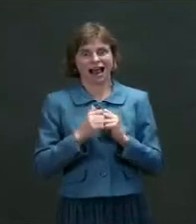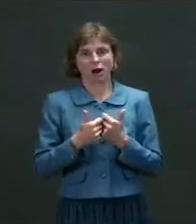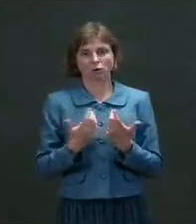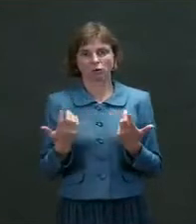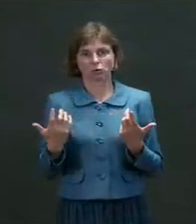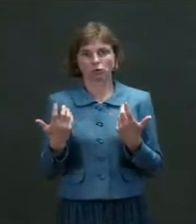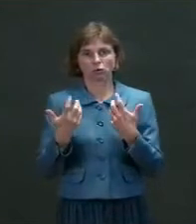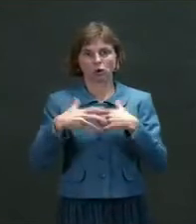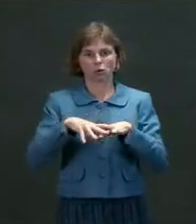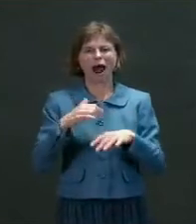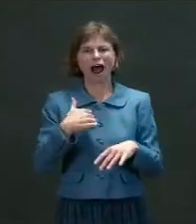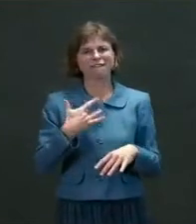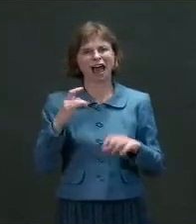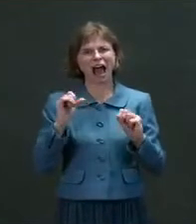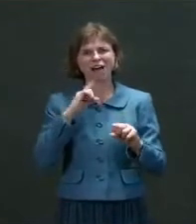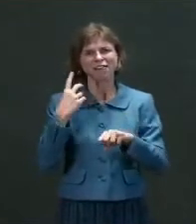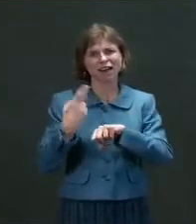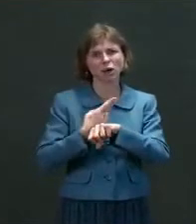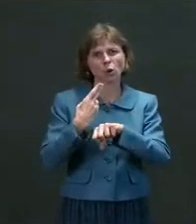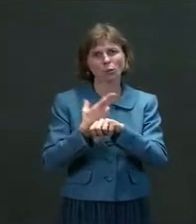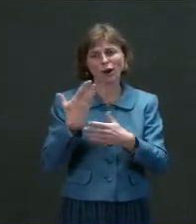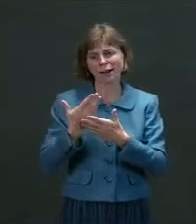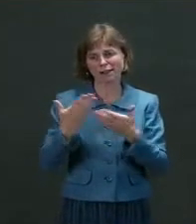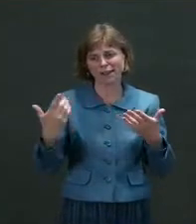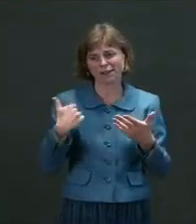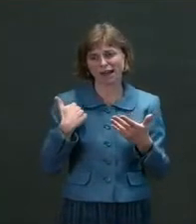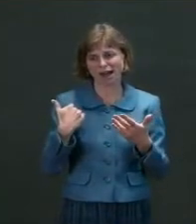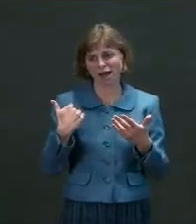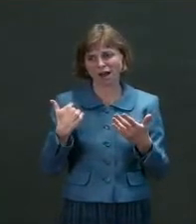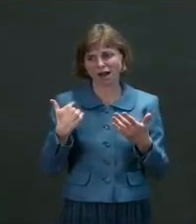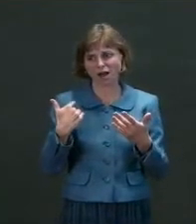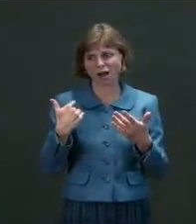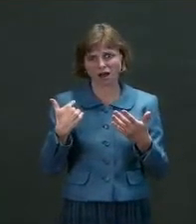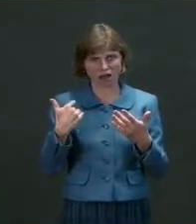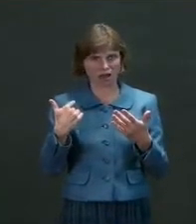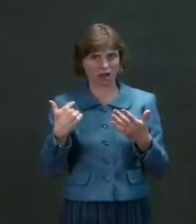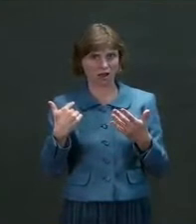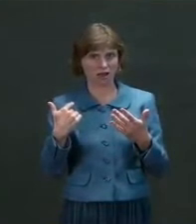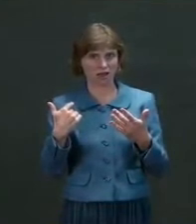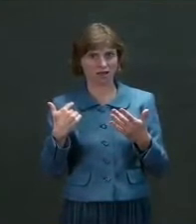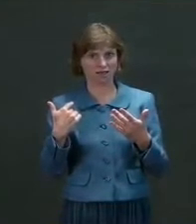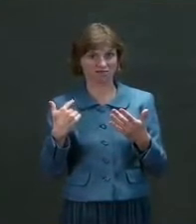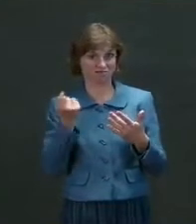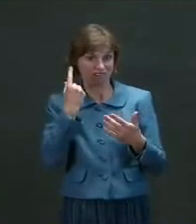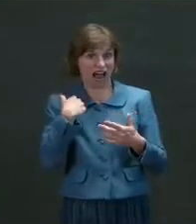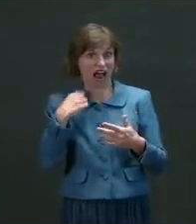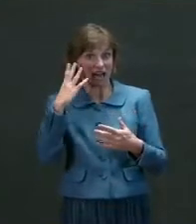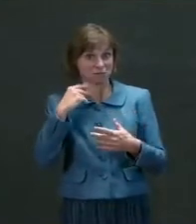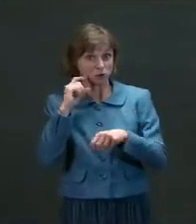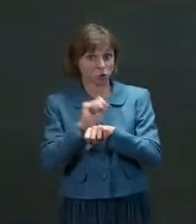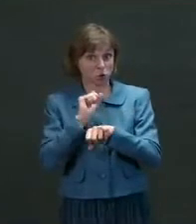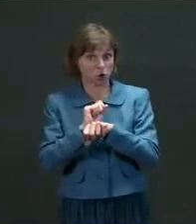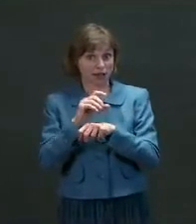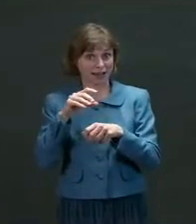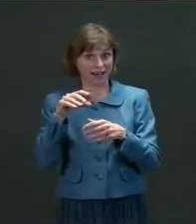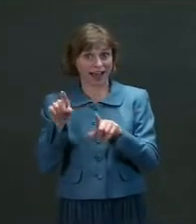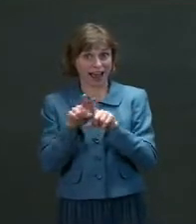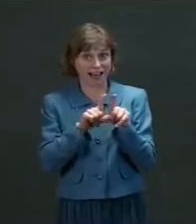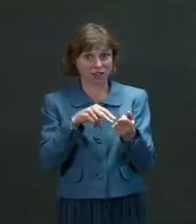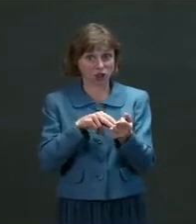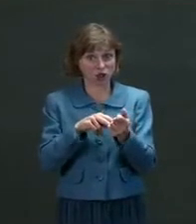had incorporated things that I had worked, as a bedside nurse, getting a huddle together, getting